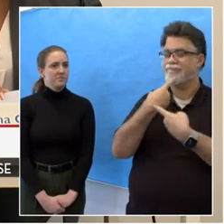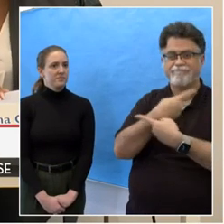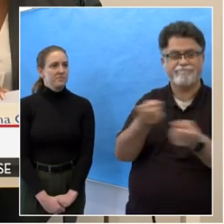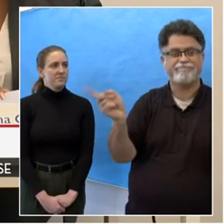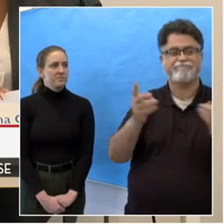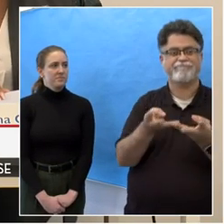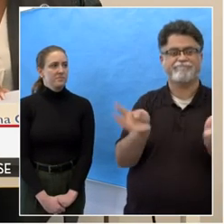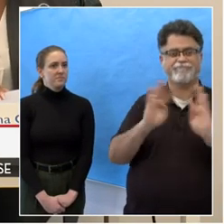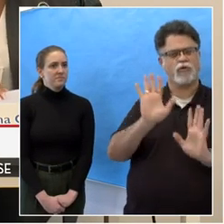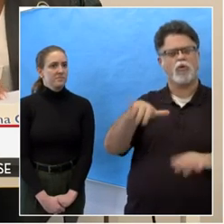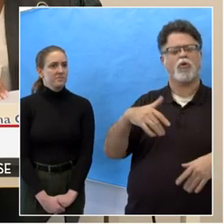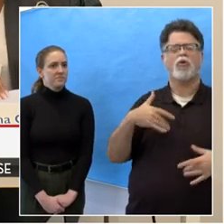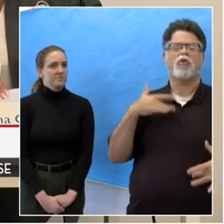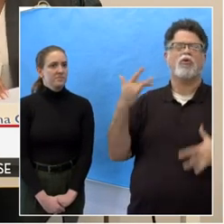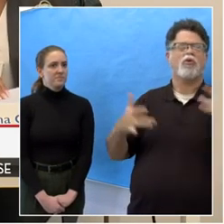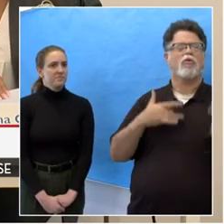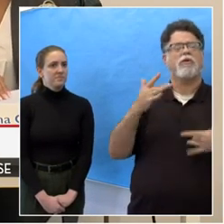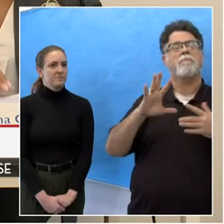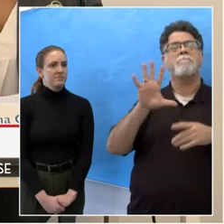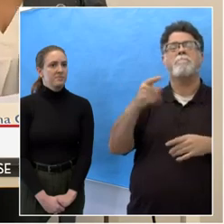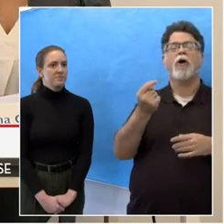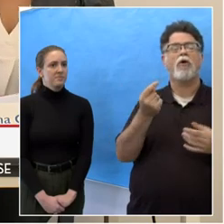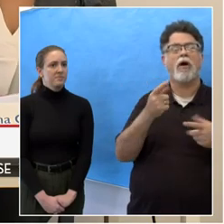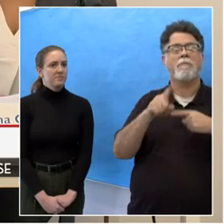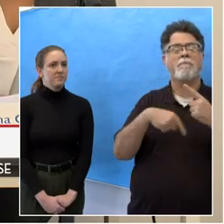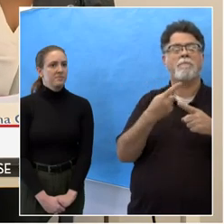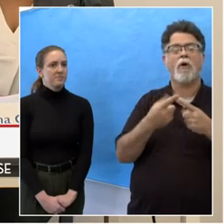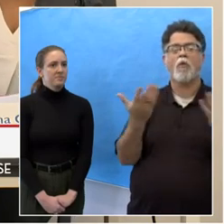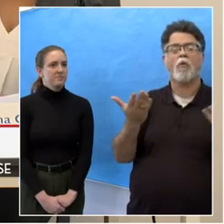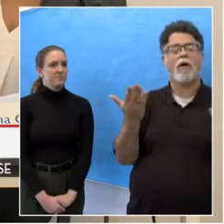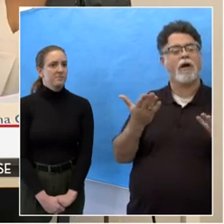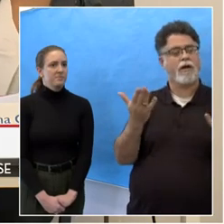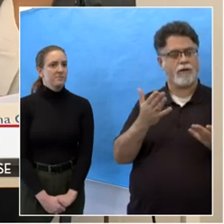around dyslexia awareness and the science of reading. To date,